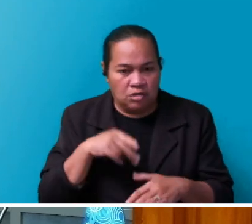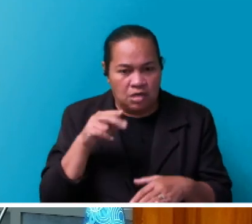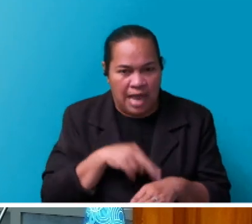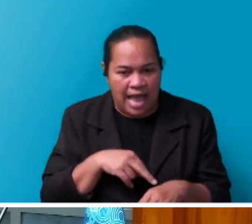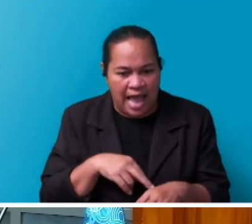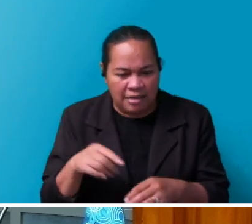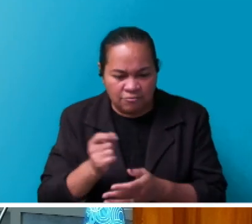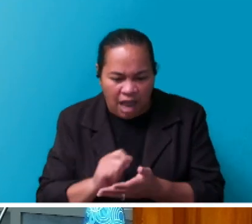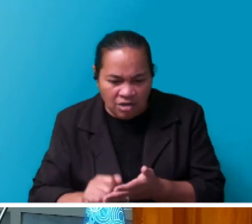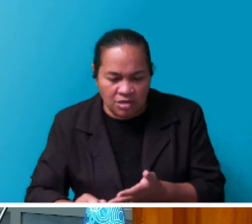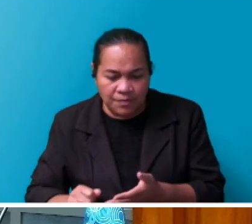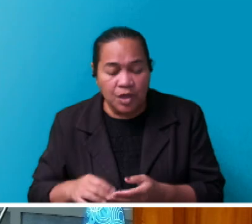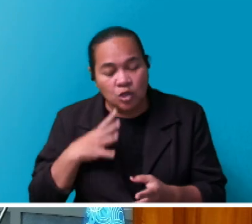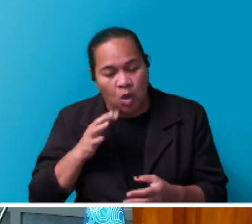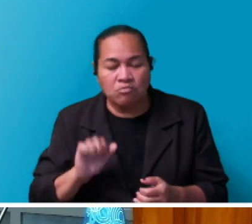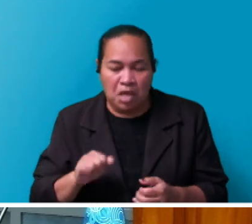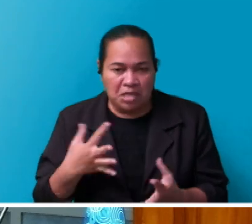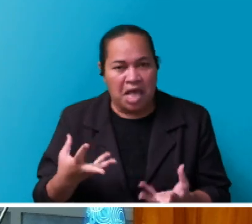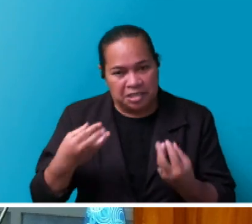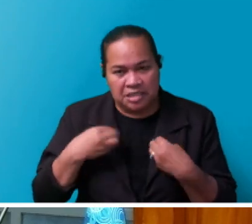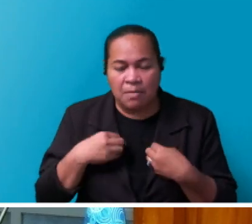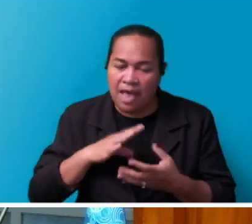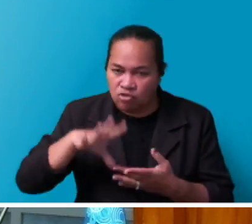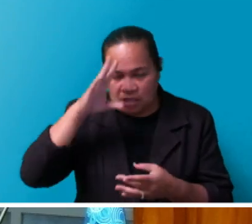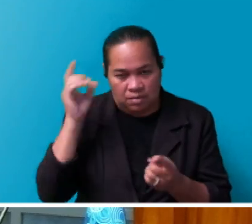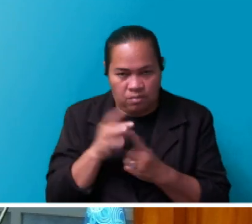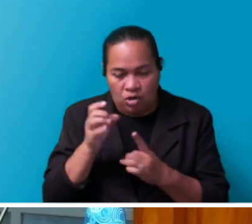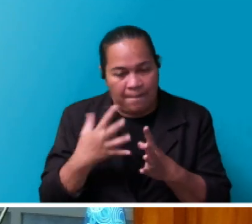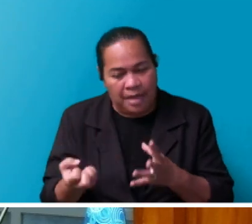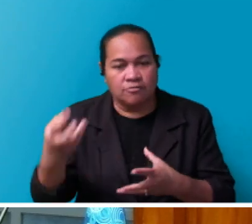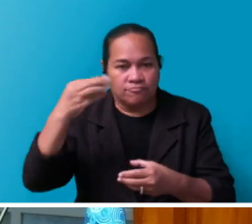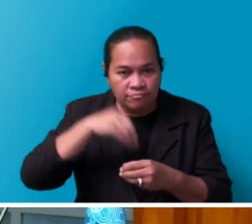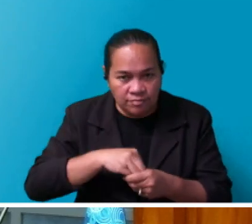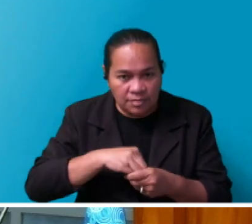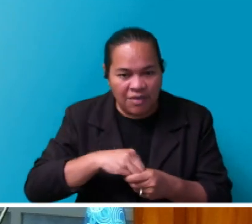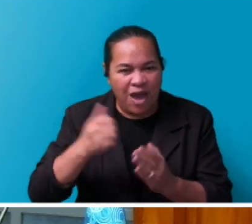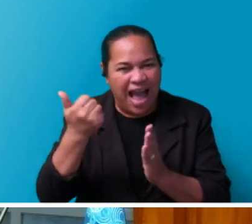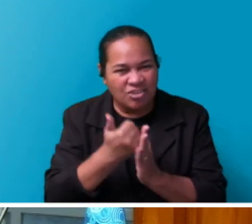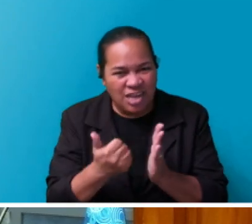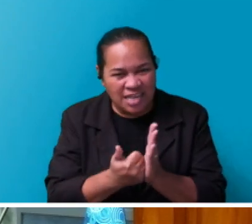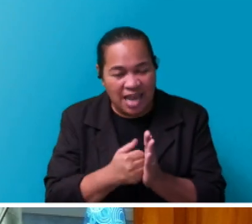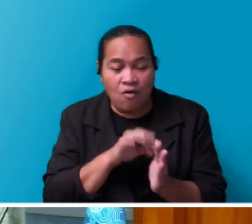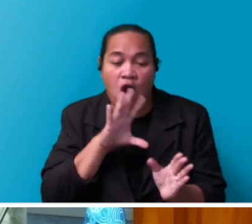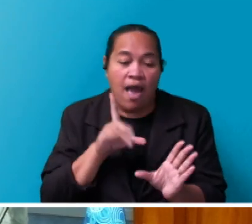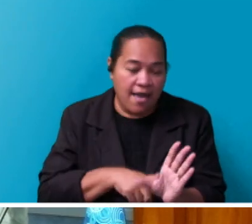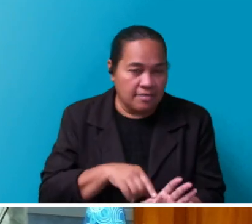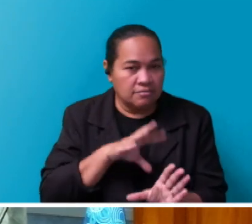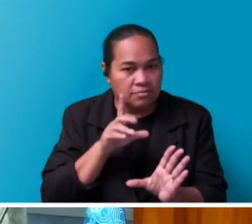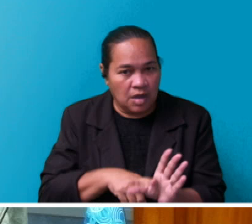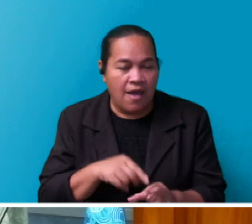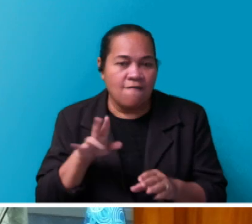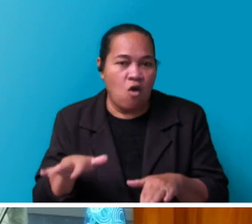their leaders for the inclusion of education as a standing agenda item in their annual Forum Leaders meeting.